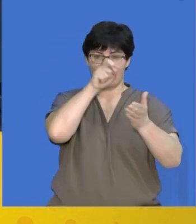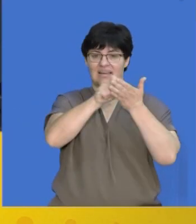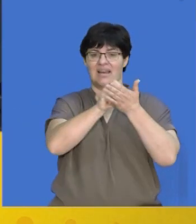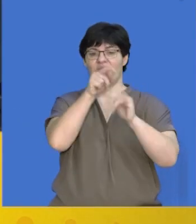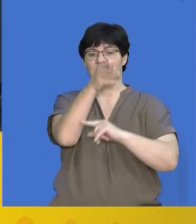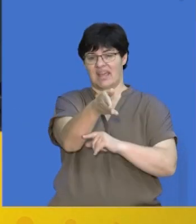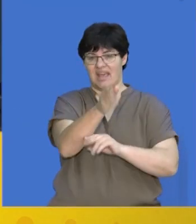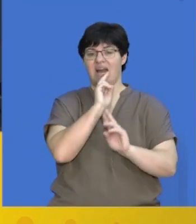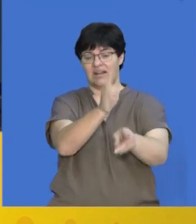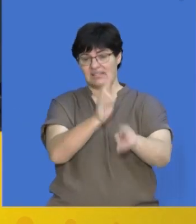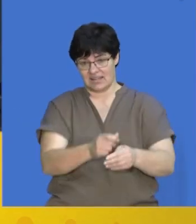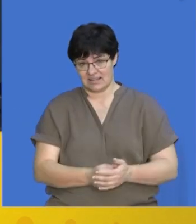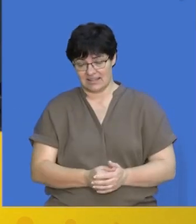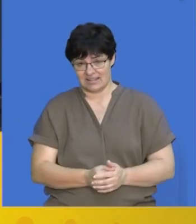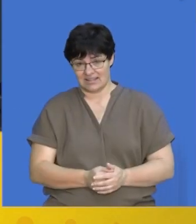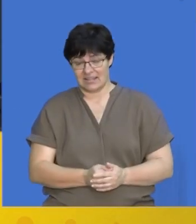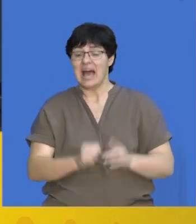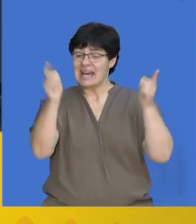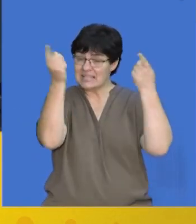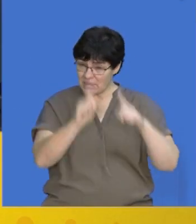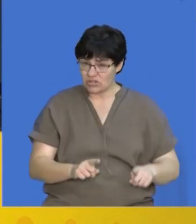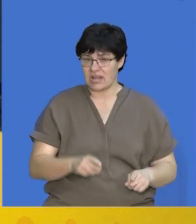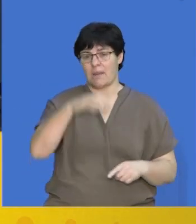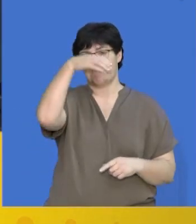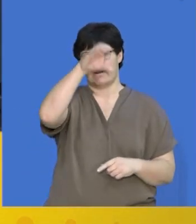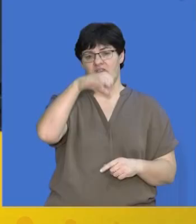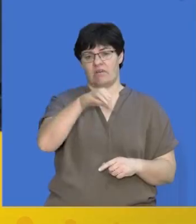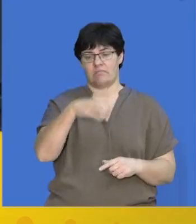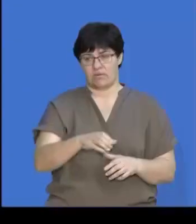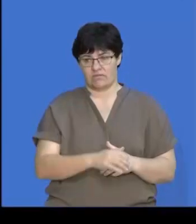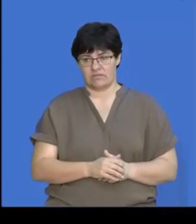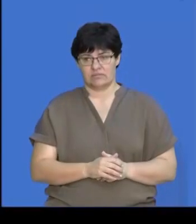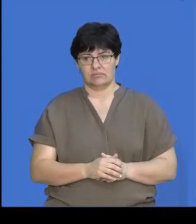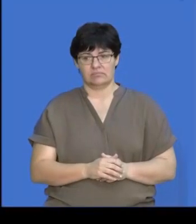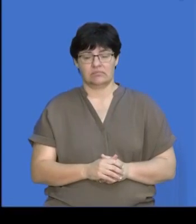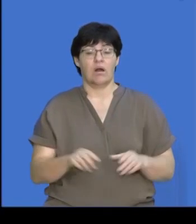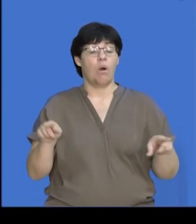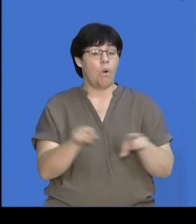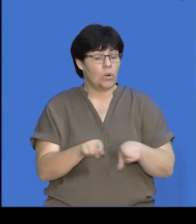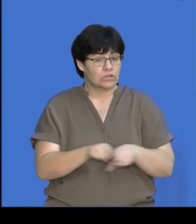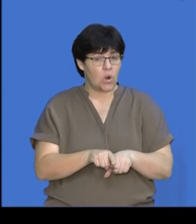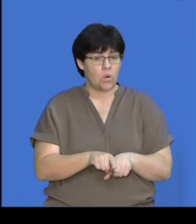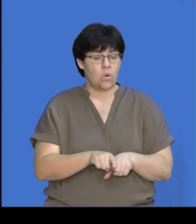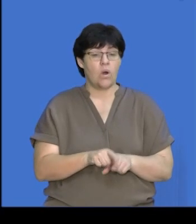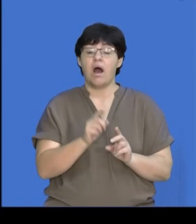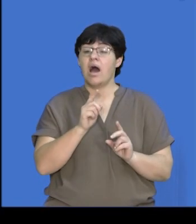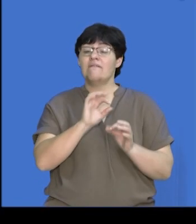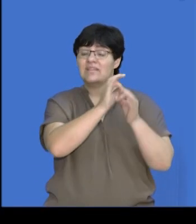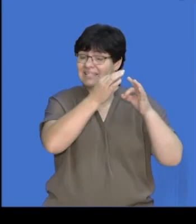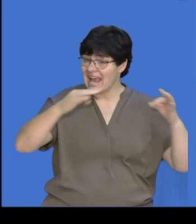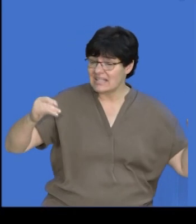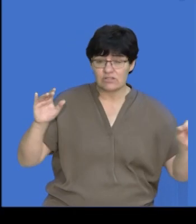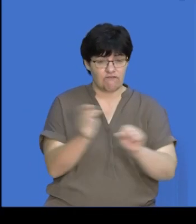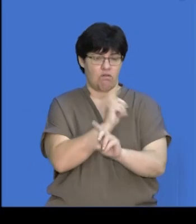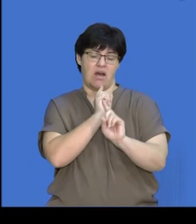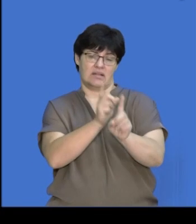and write another response, especially when it comes to paragraph writing. Always answer in full sentences.